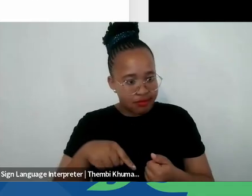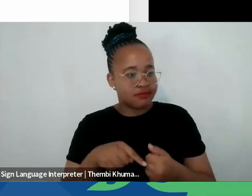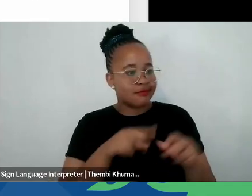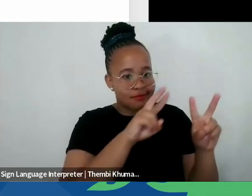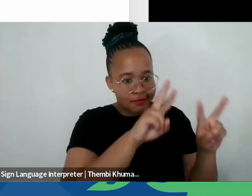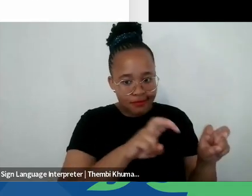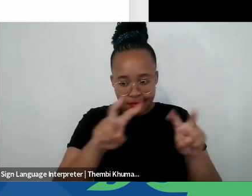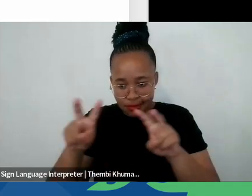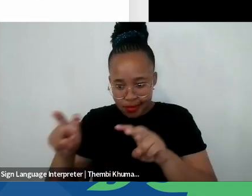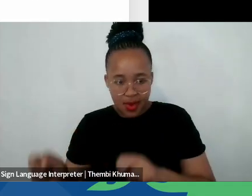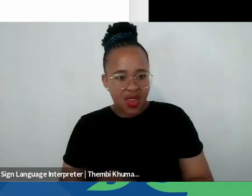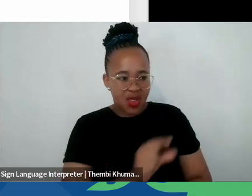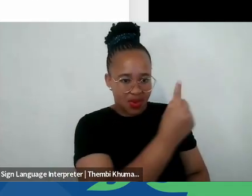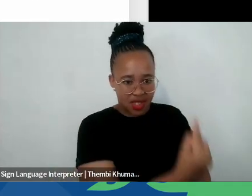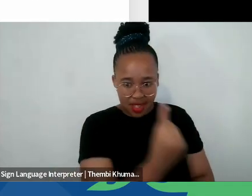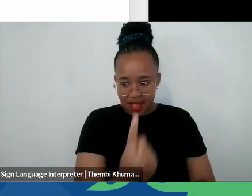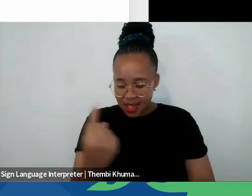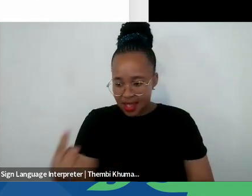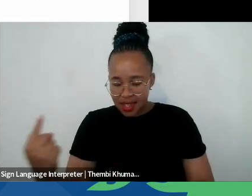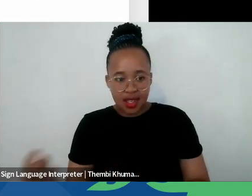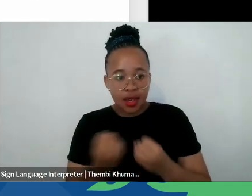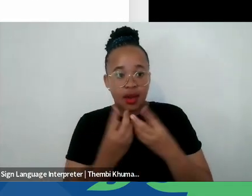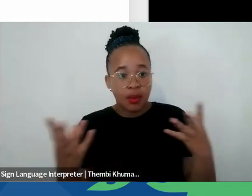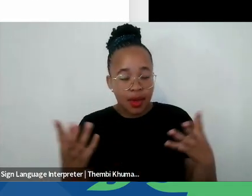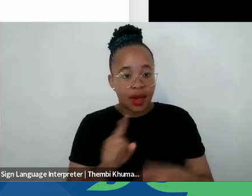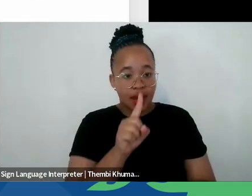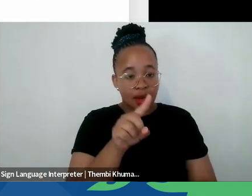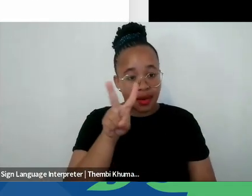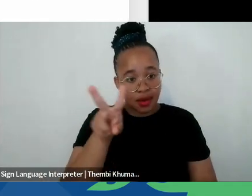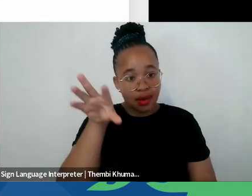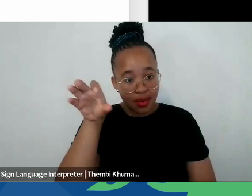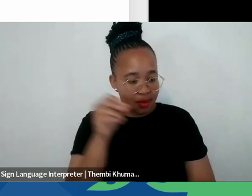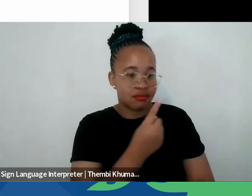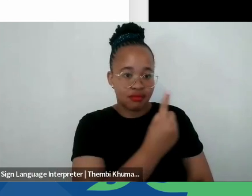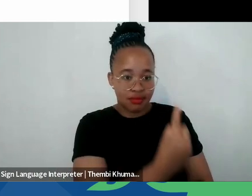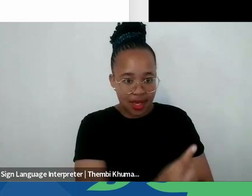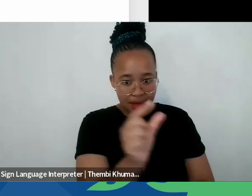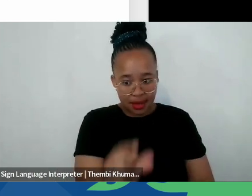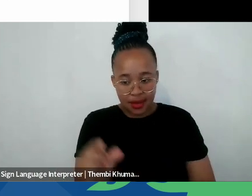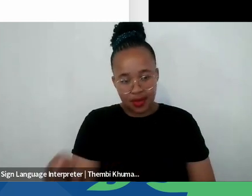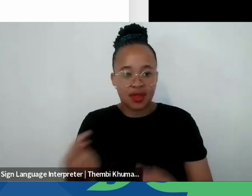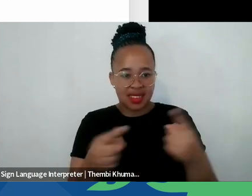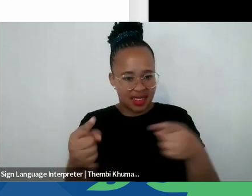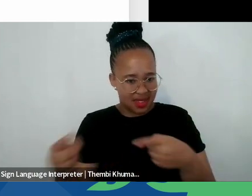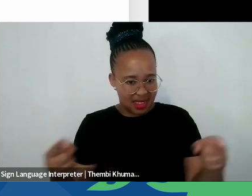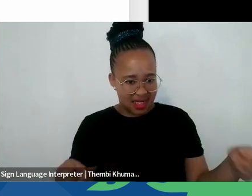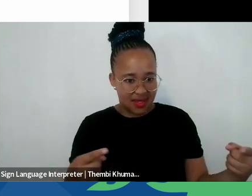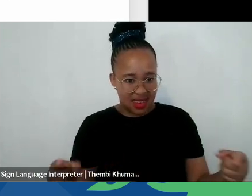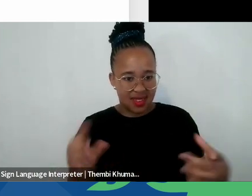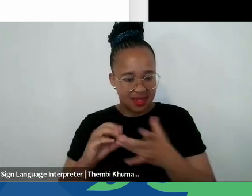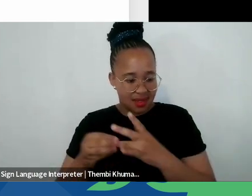work with 127 clients, got a plan according to these points. That was then